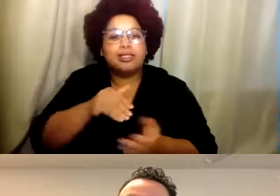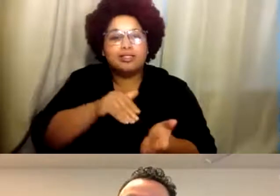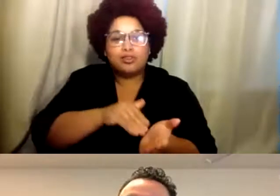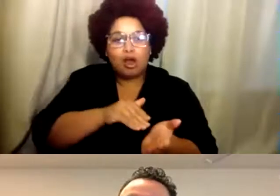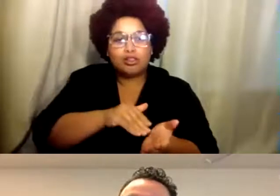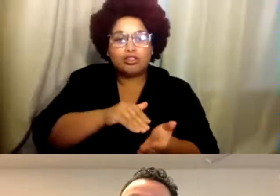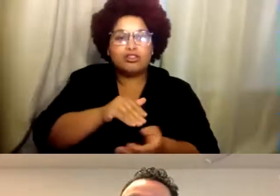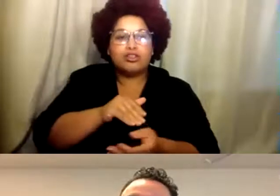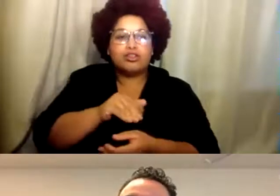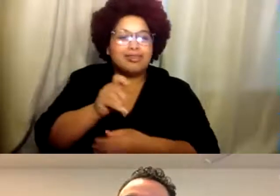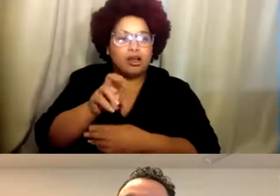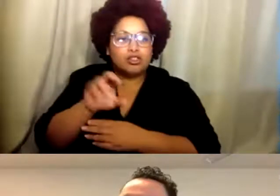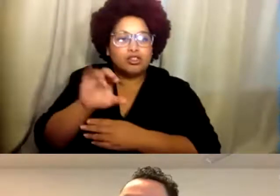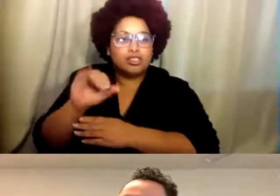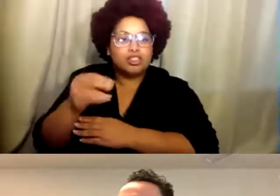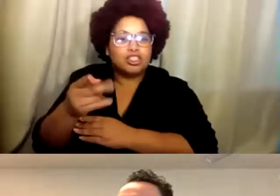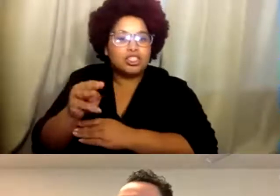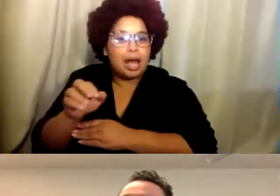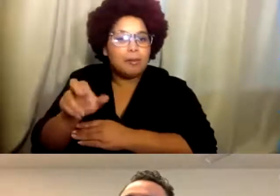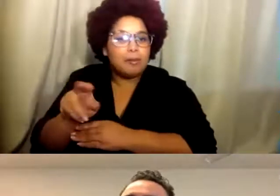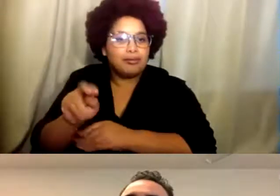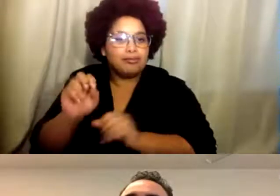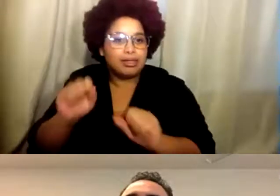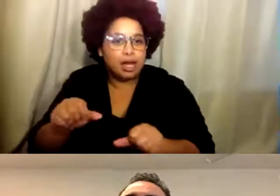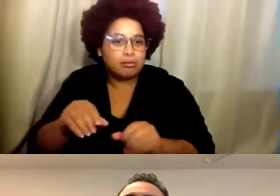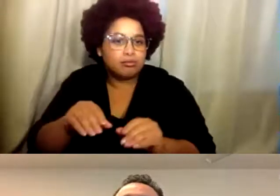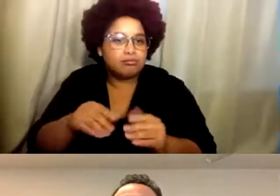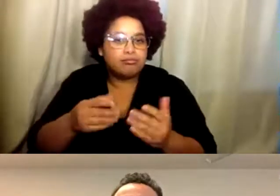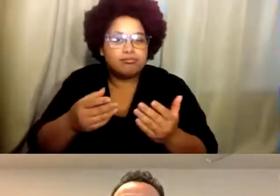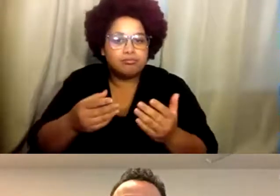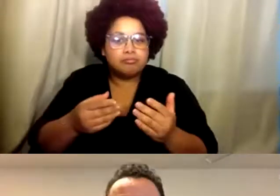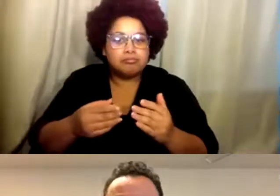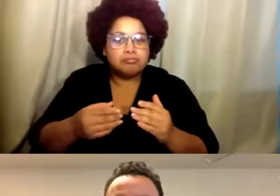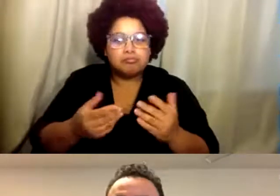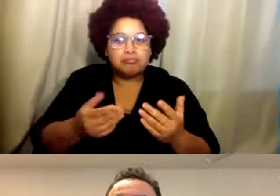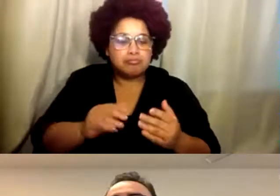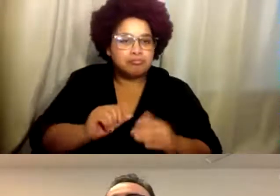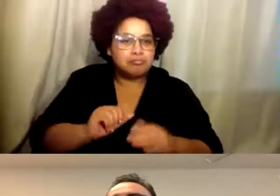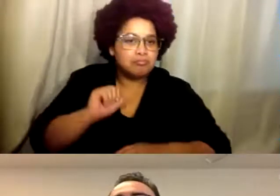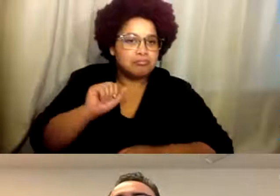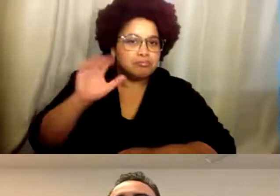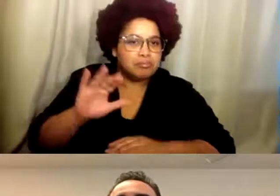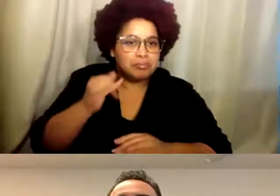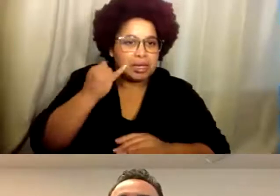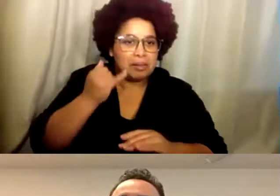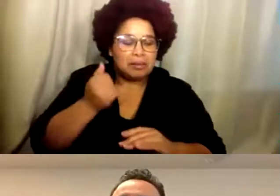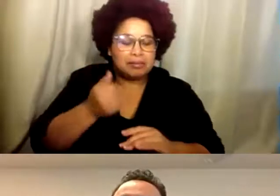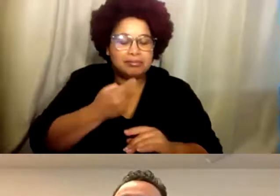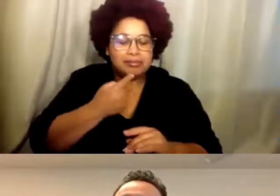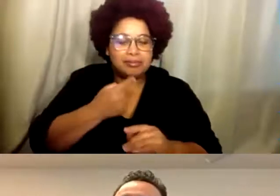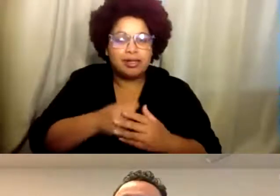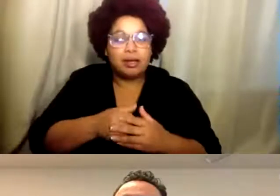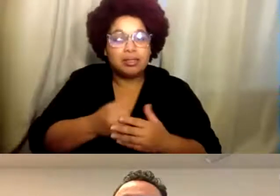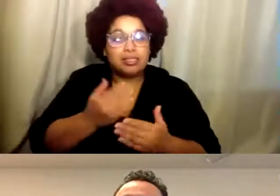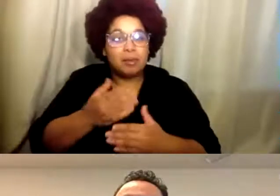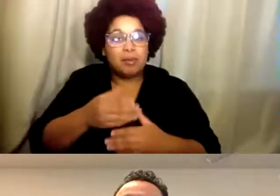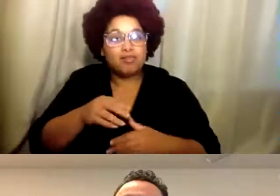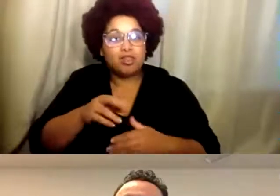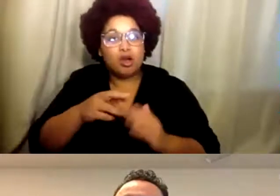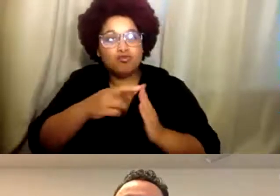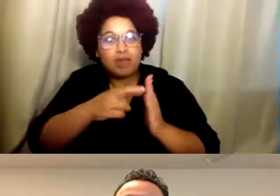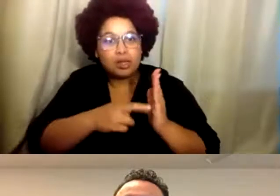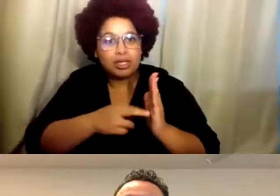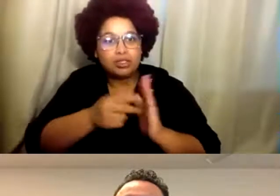me if I'm speaking out of turn, what happened is that some of the regulations that were roadblocks that took